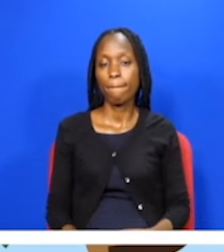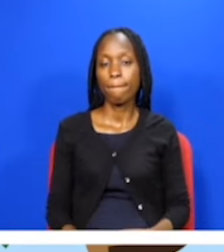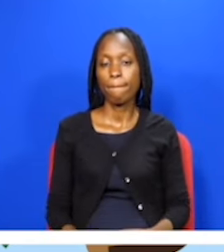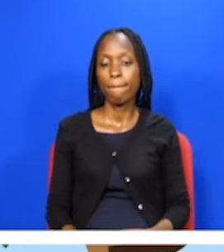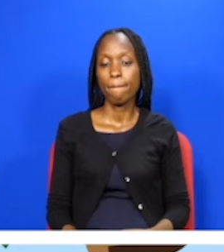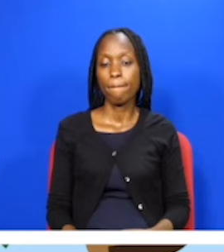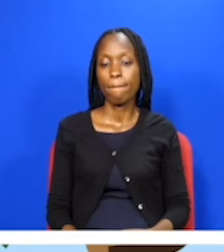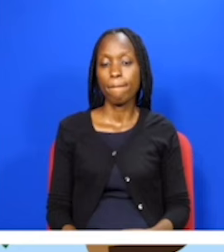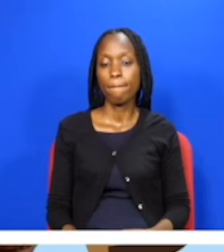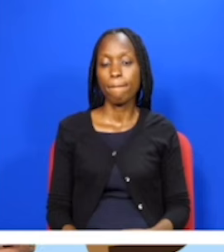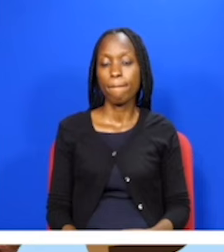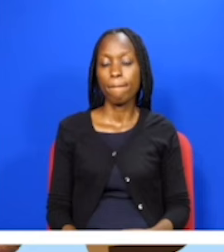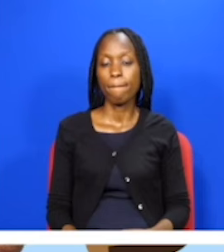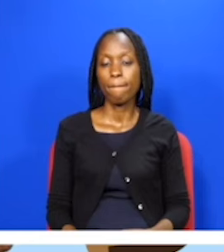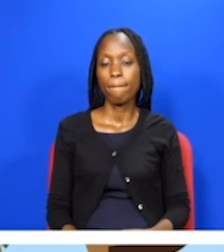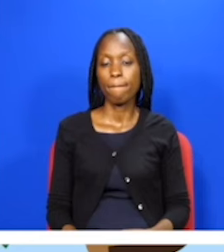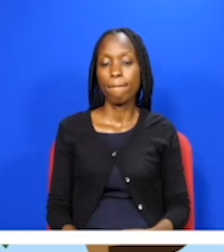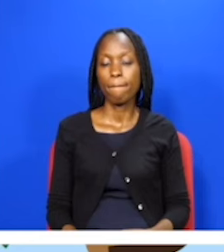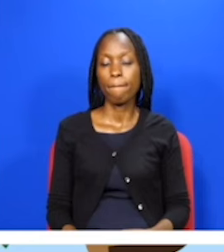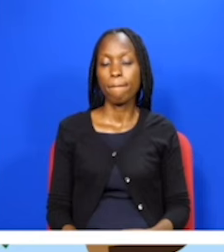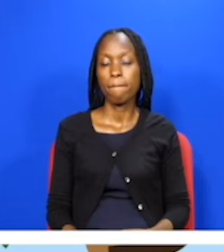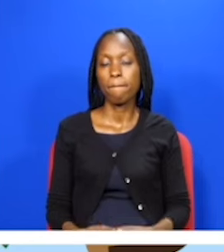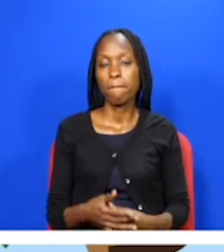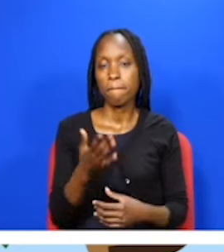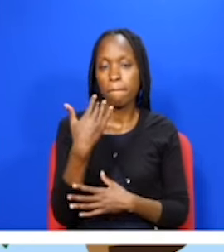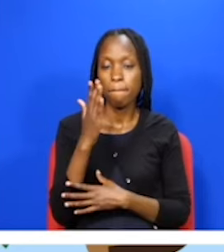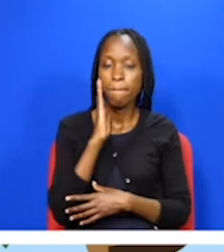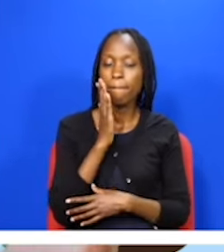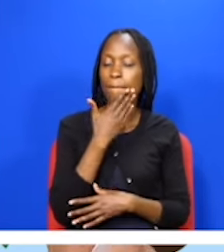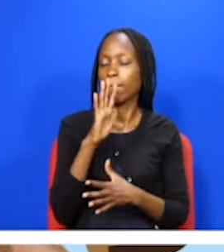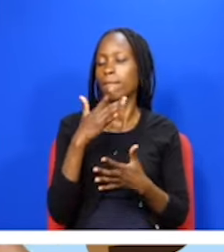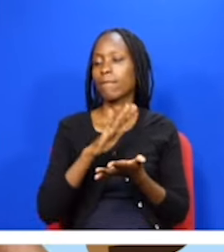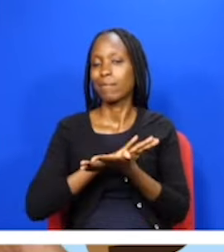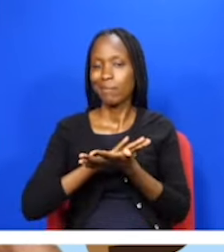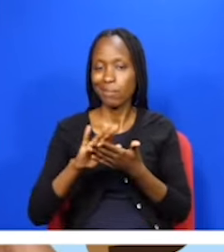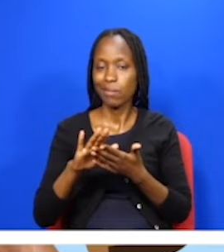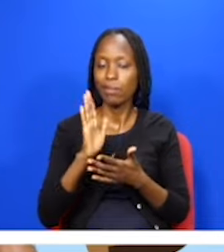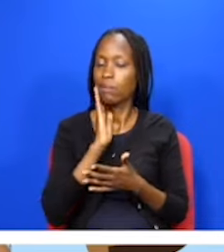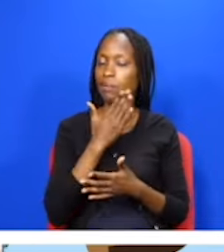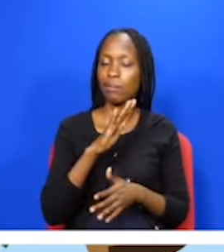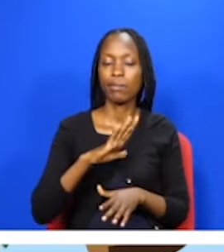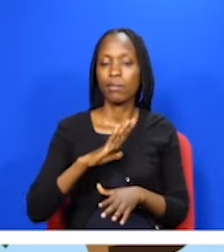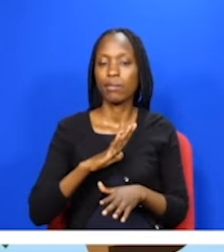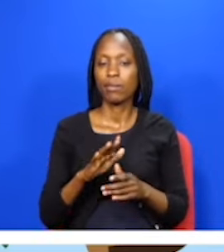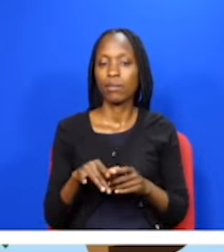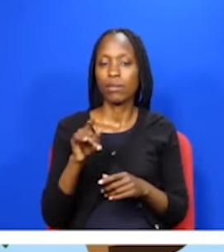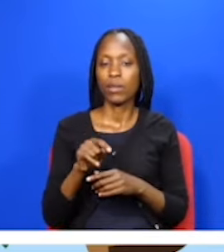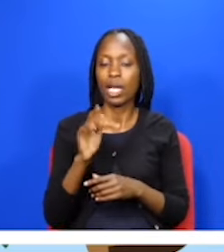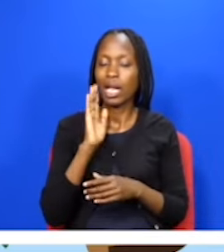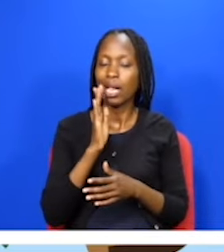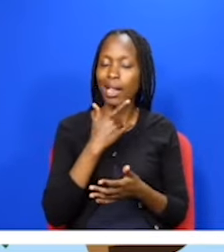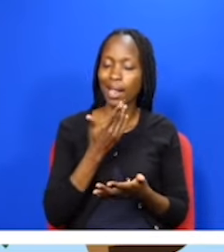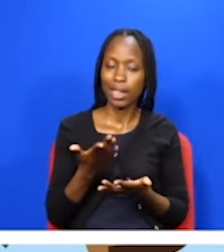some either colored paper or plain paper. We need some crayons. We need some